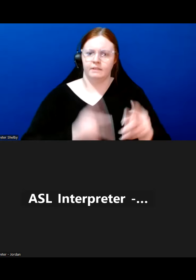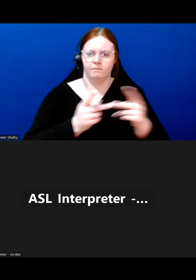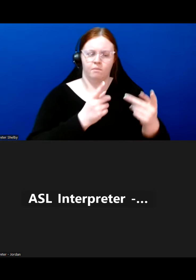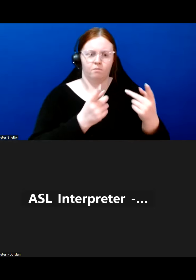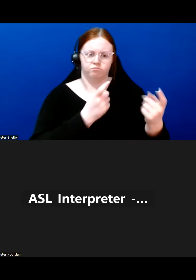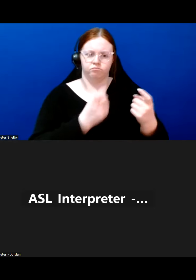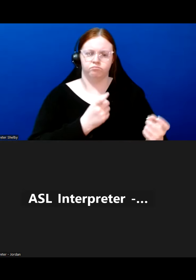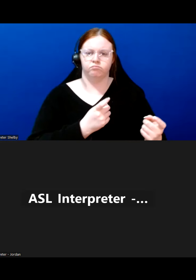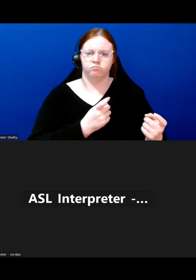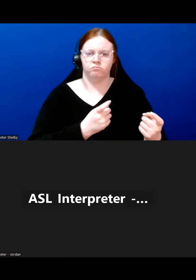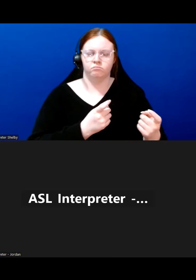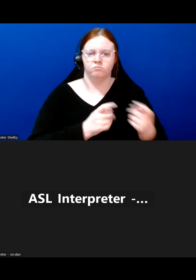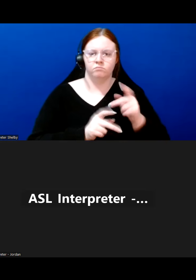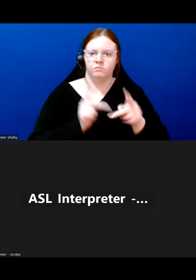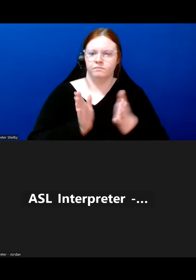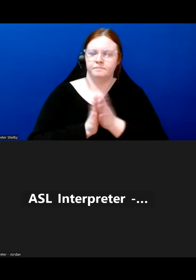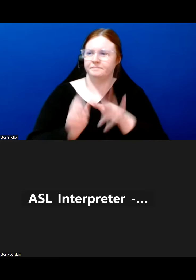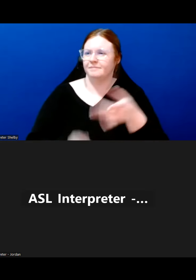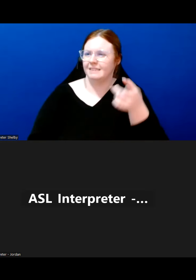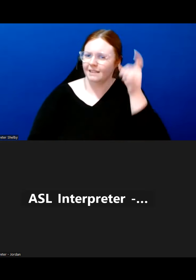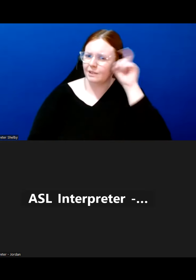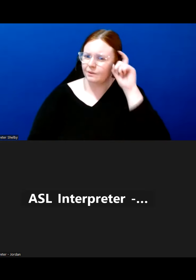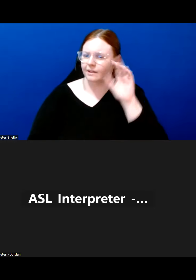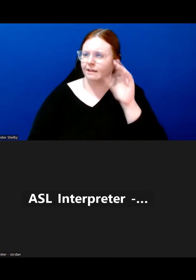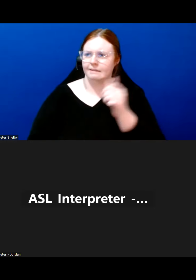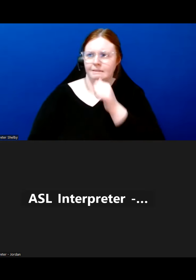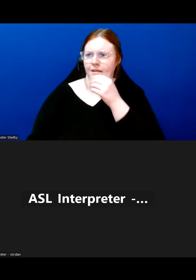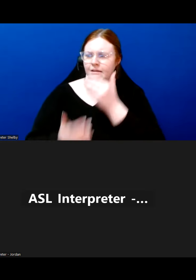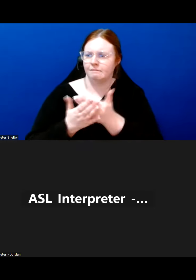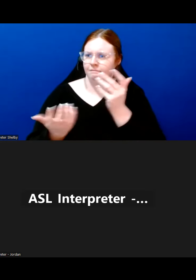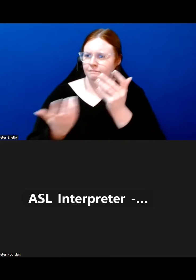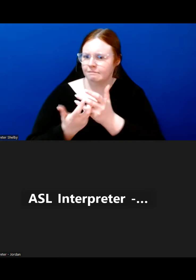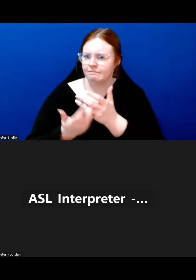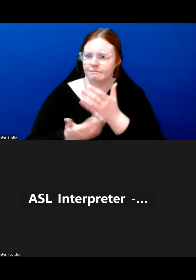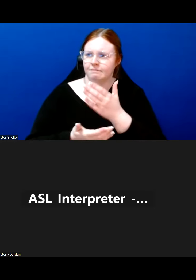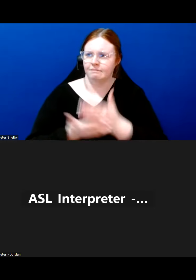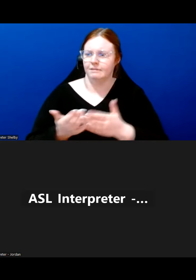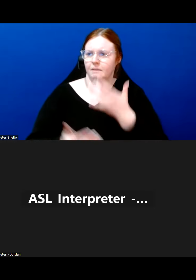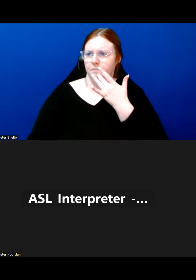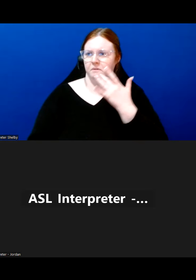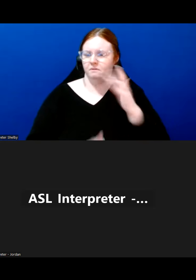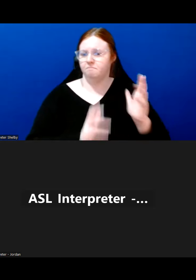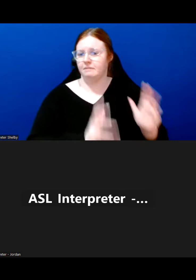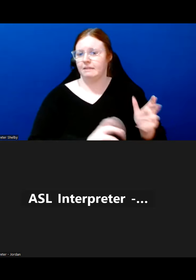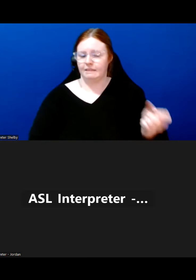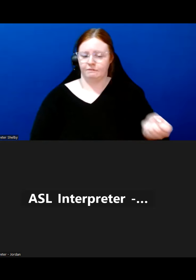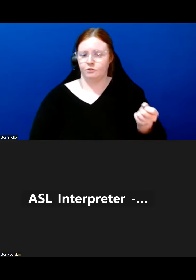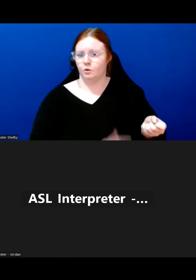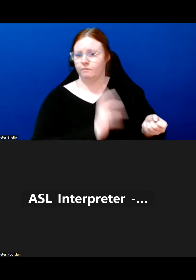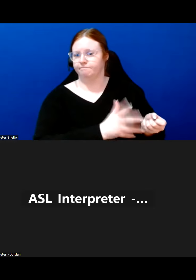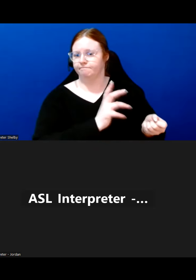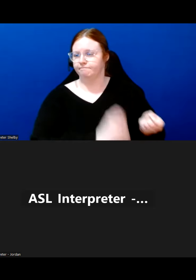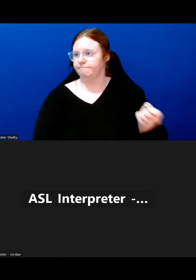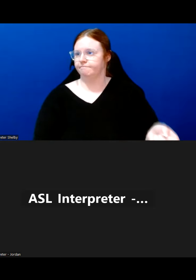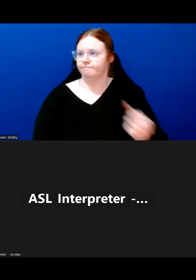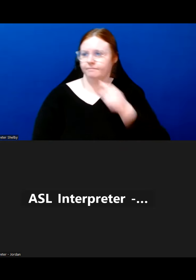not do well with hearing aids? Why are some people's hearing aids in their drawer? And there's actually a